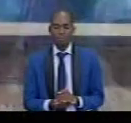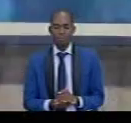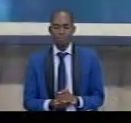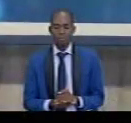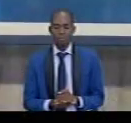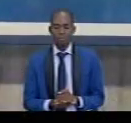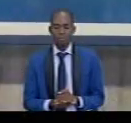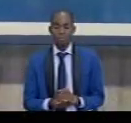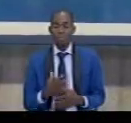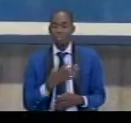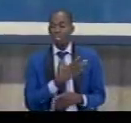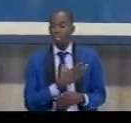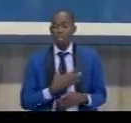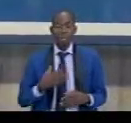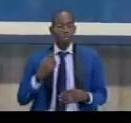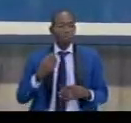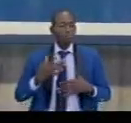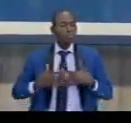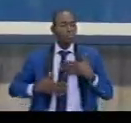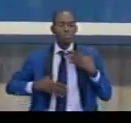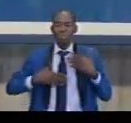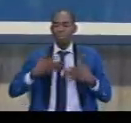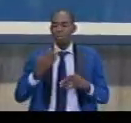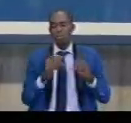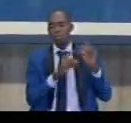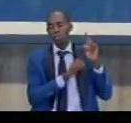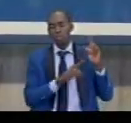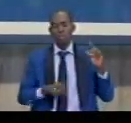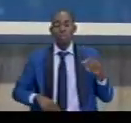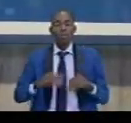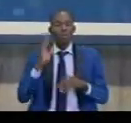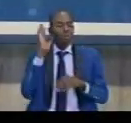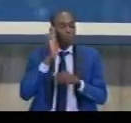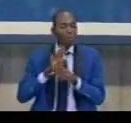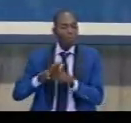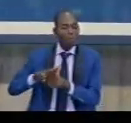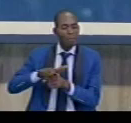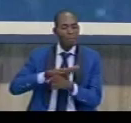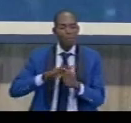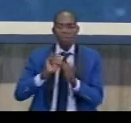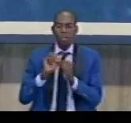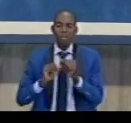And the joy of the Lord will fill every heart.